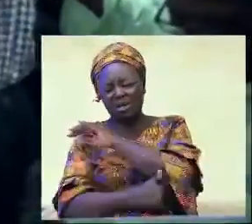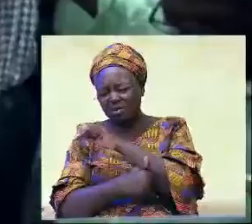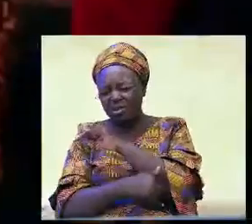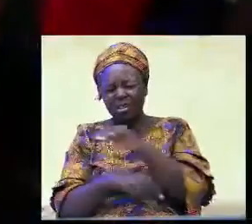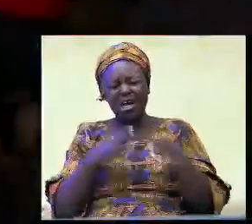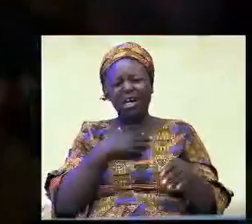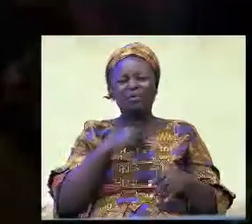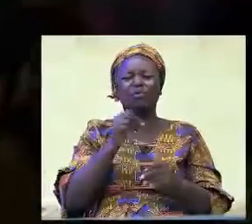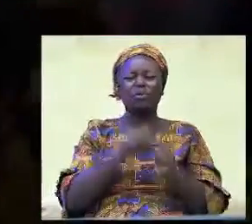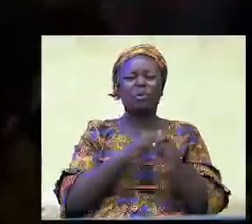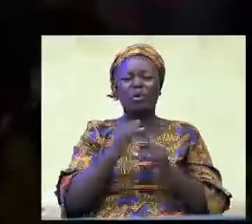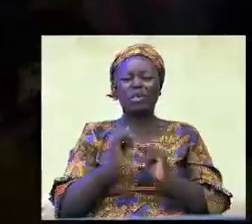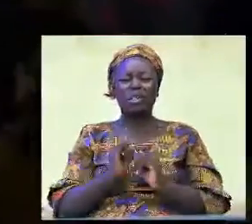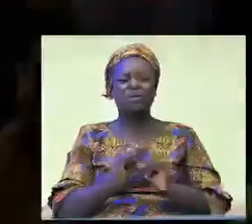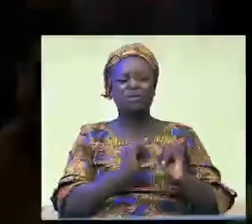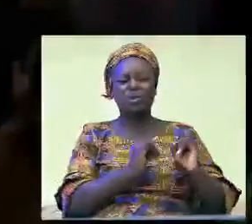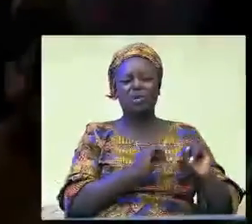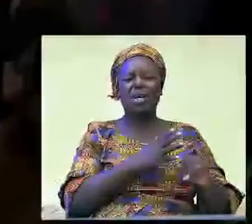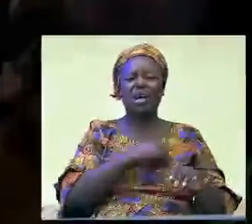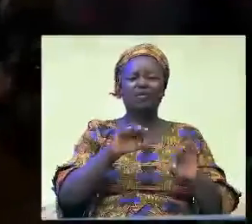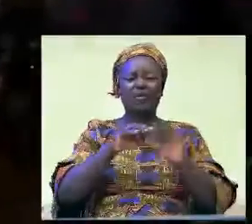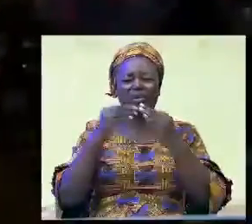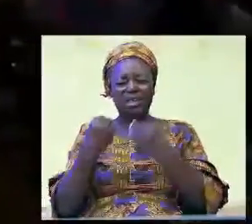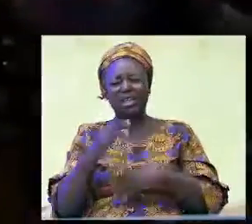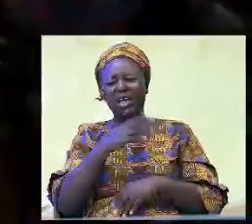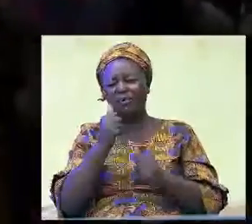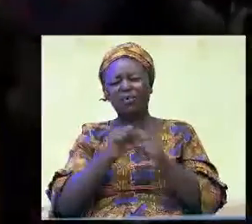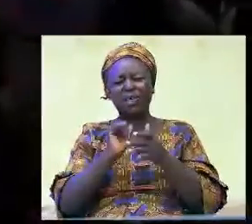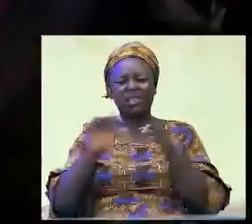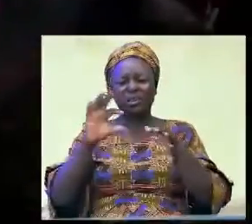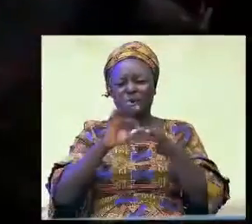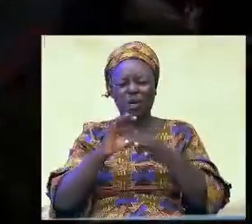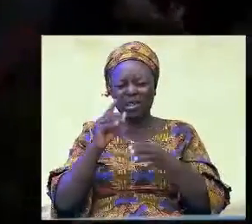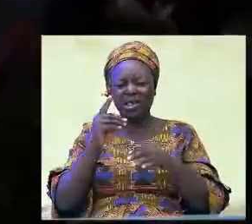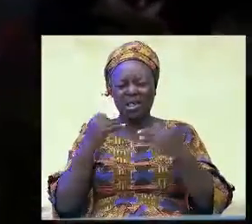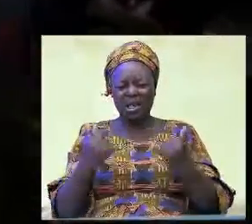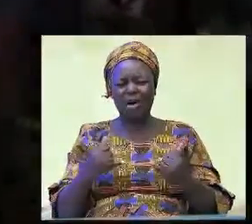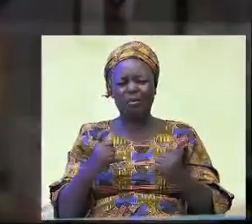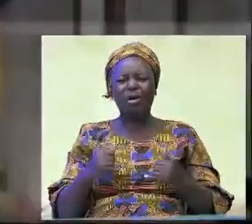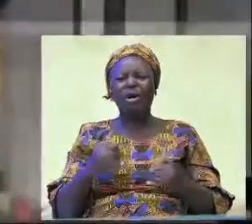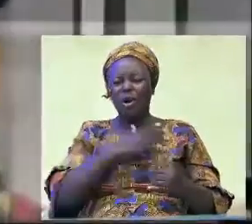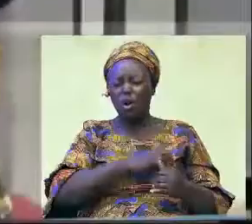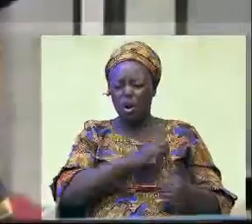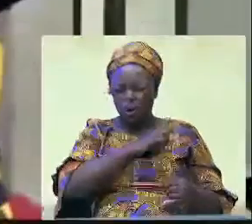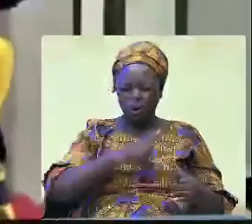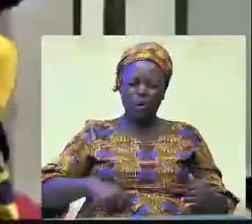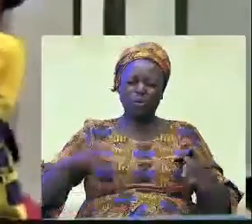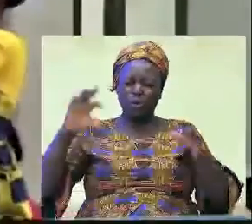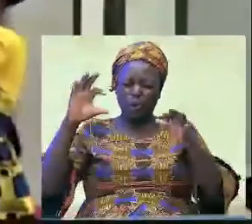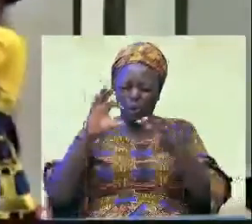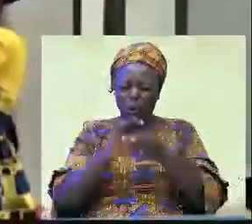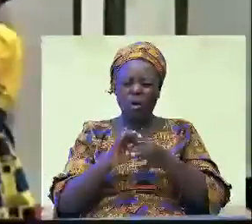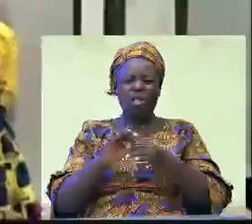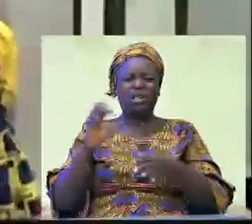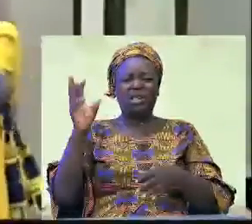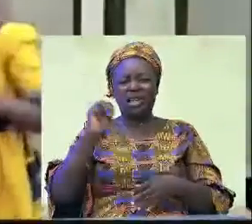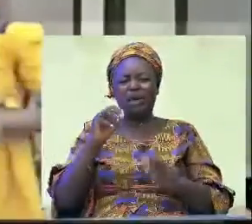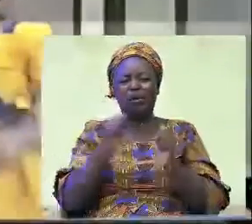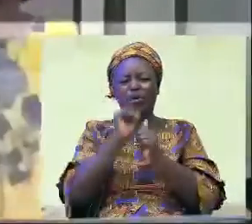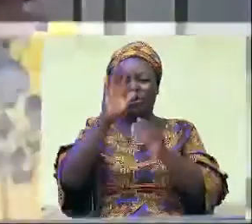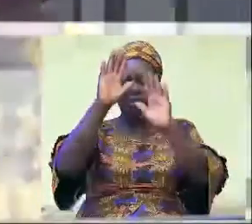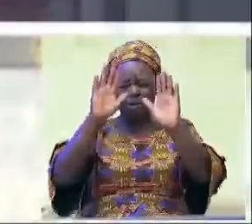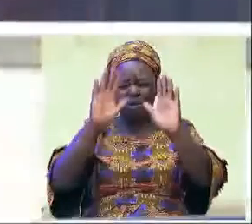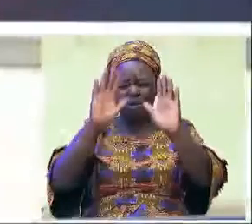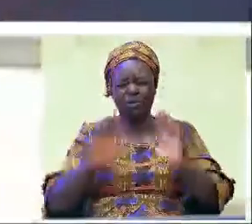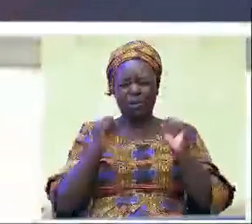all congregations, in all countries, with all individuals and families, everyone connected now.